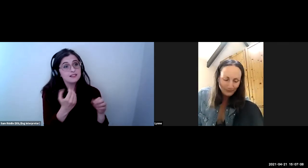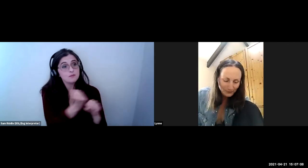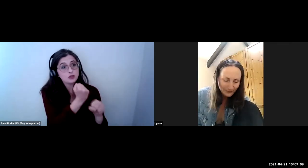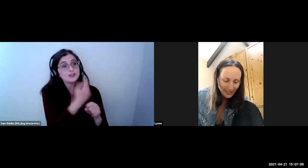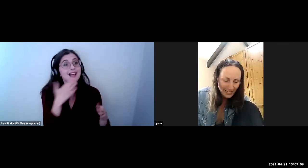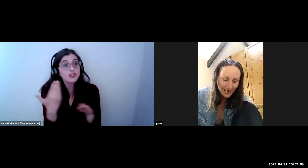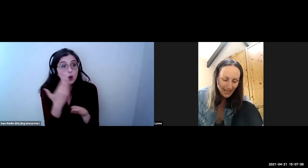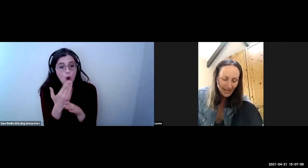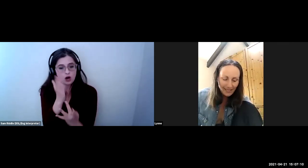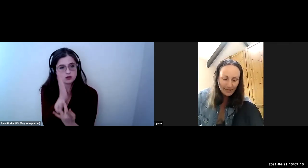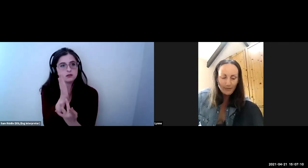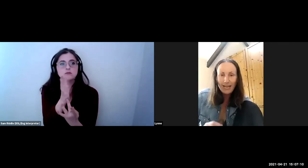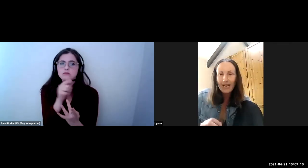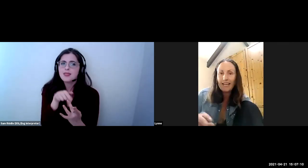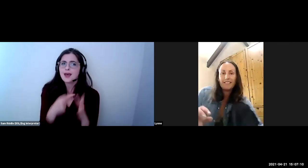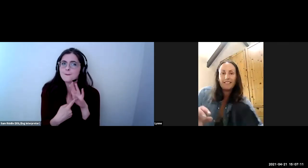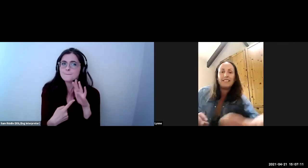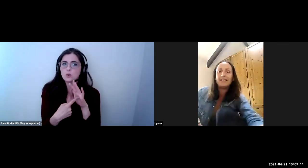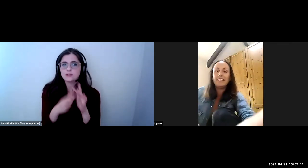system.